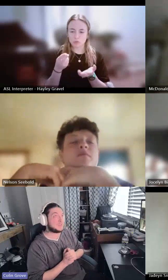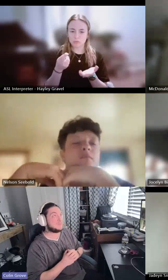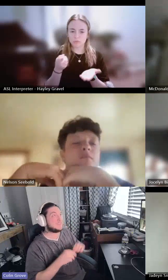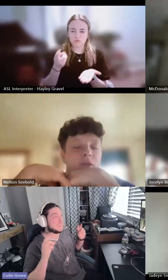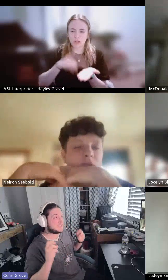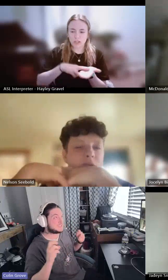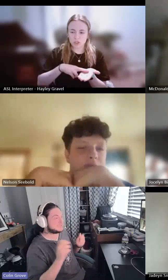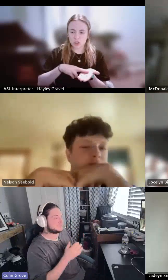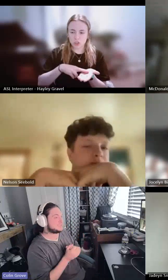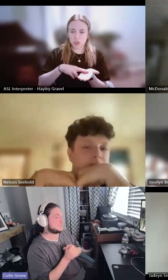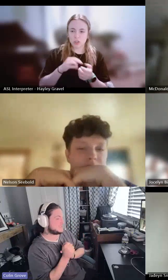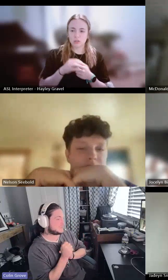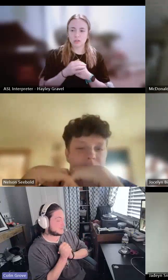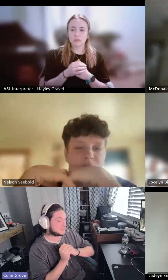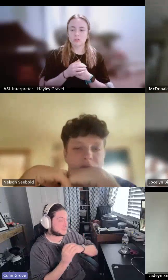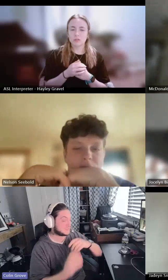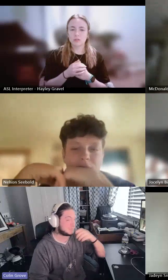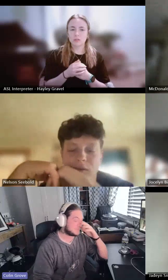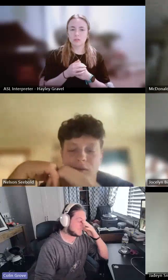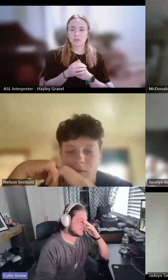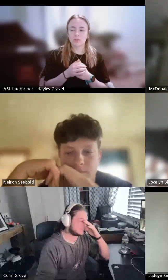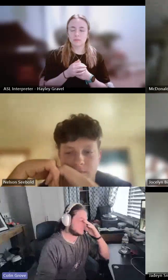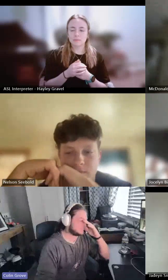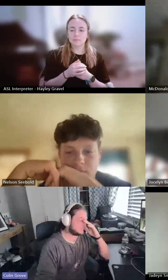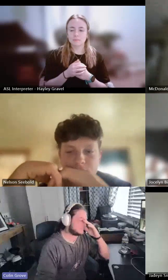we call them the lesser versions of those crimes.